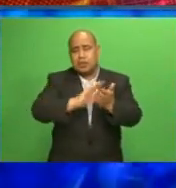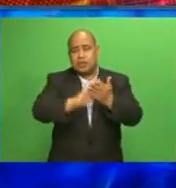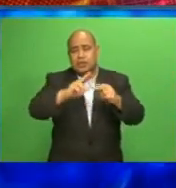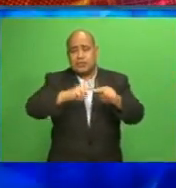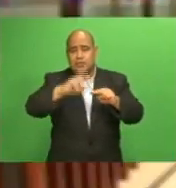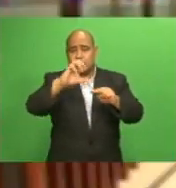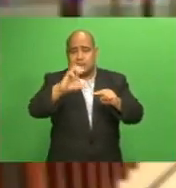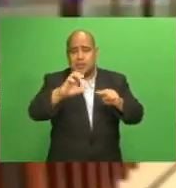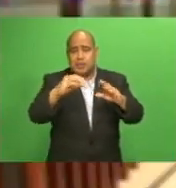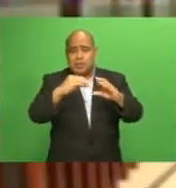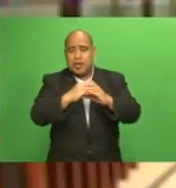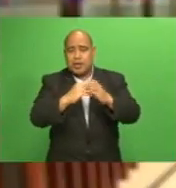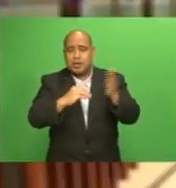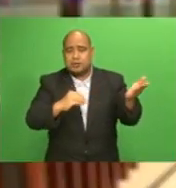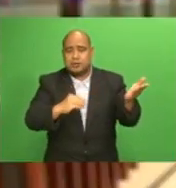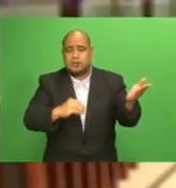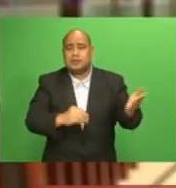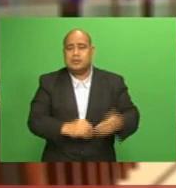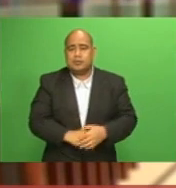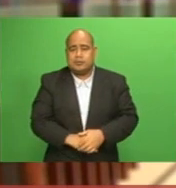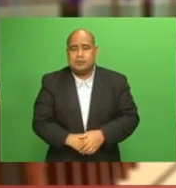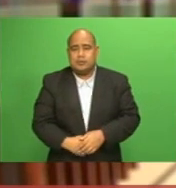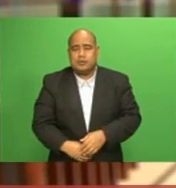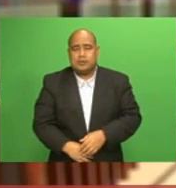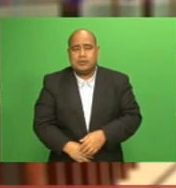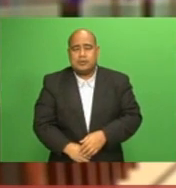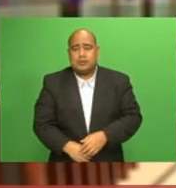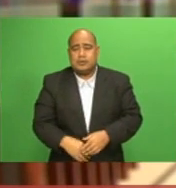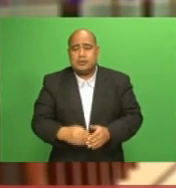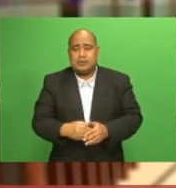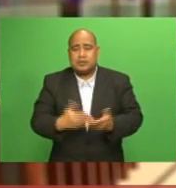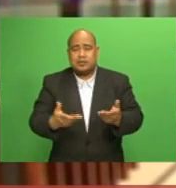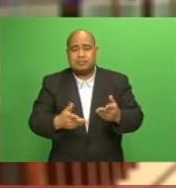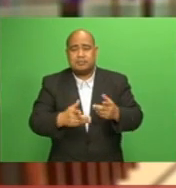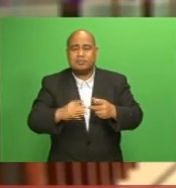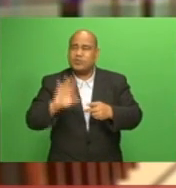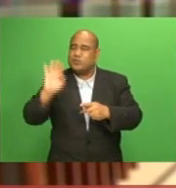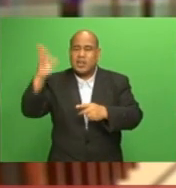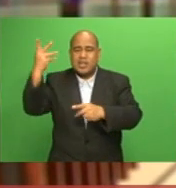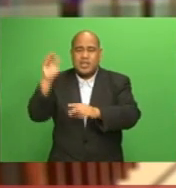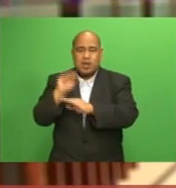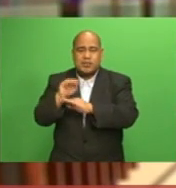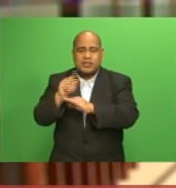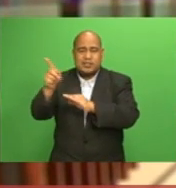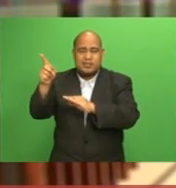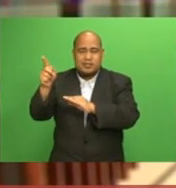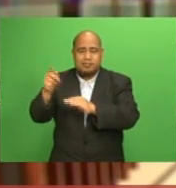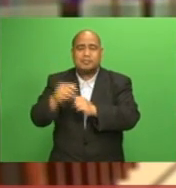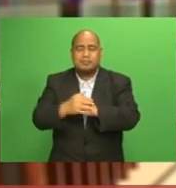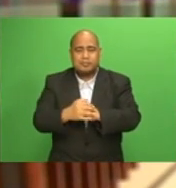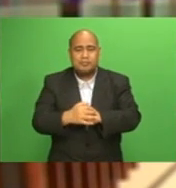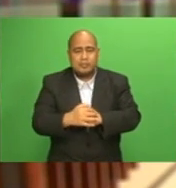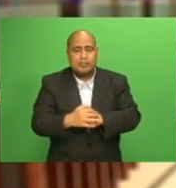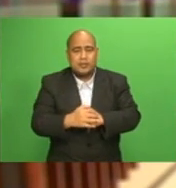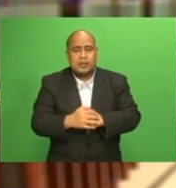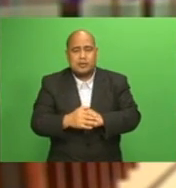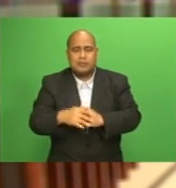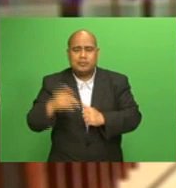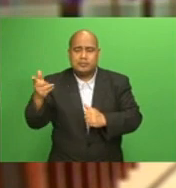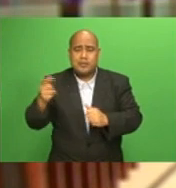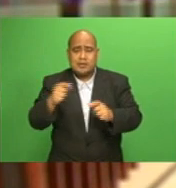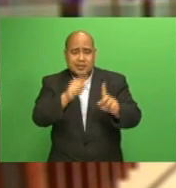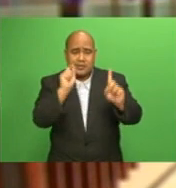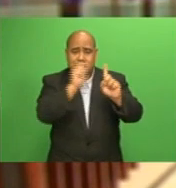markets. Looking at the latest in foreign exchange market, the US Federal Reserve kept its target rate unchanged at 0